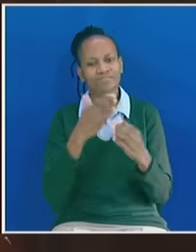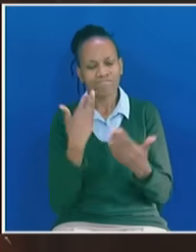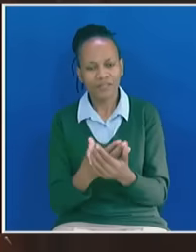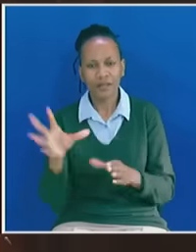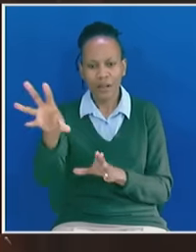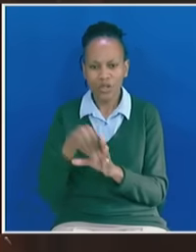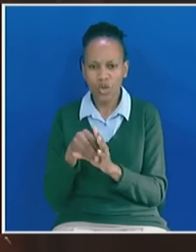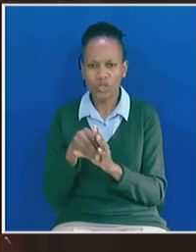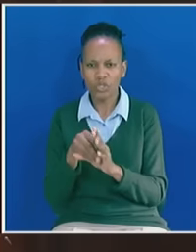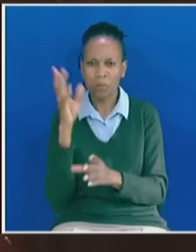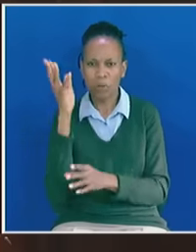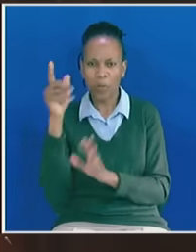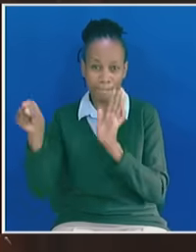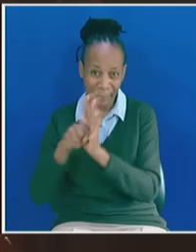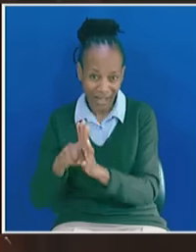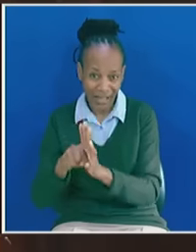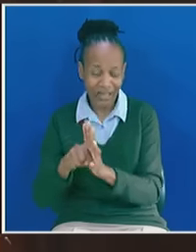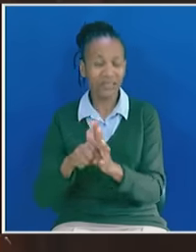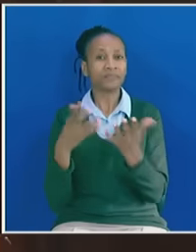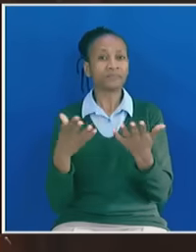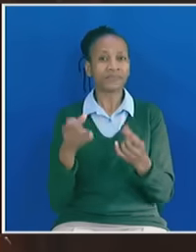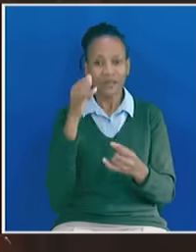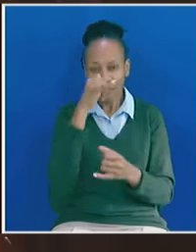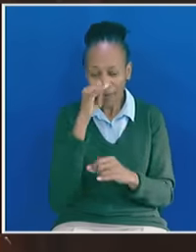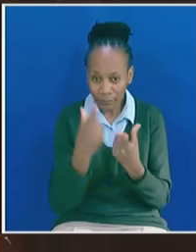war, incitement of imminent violence,